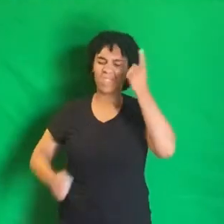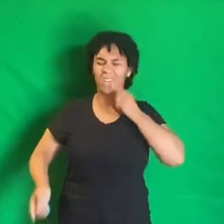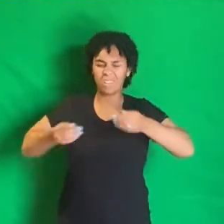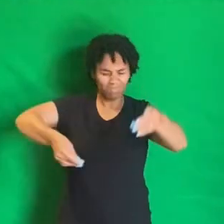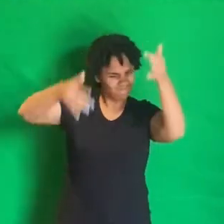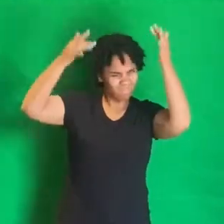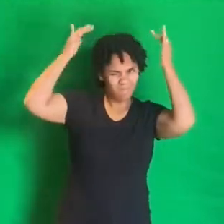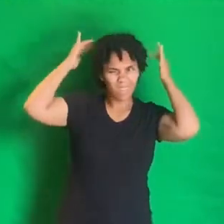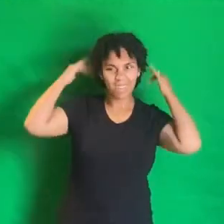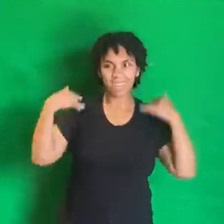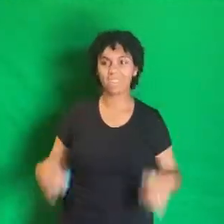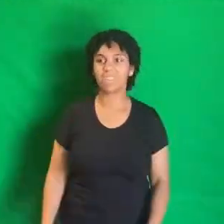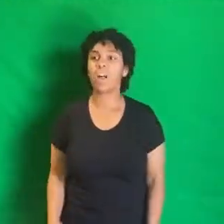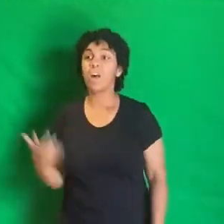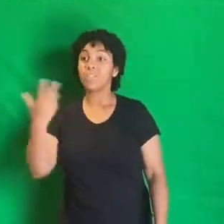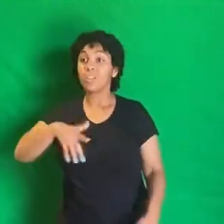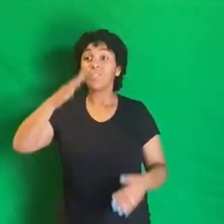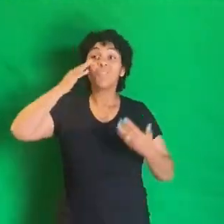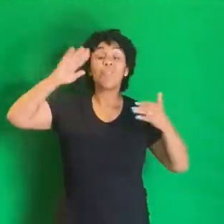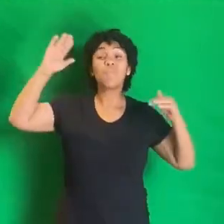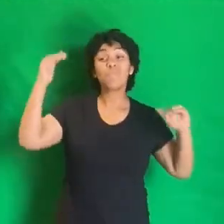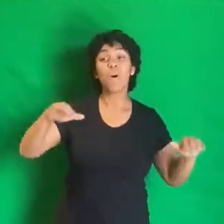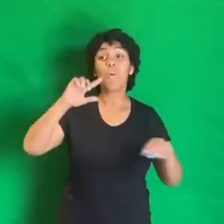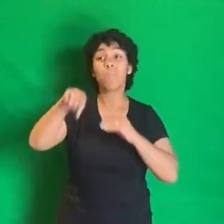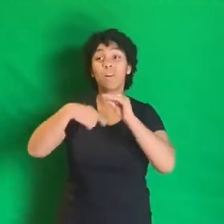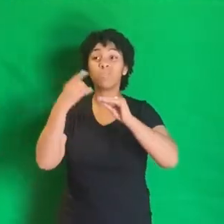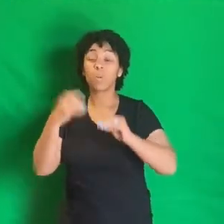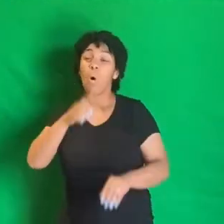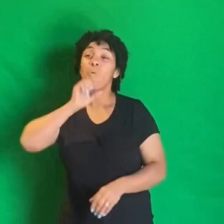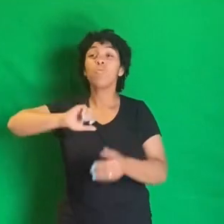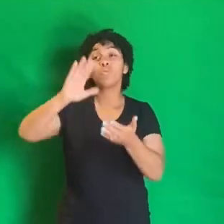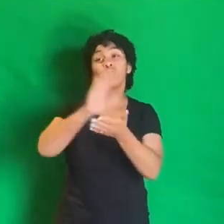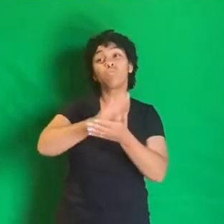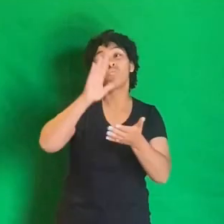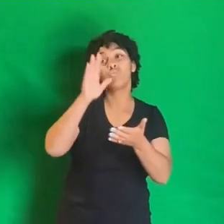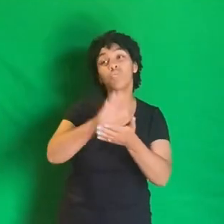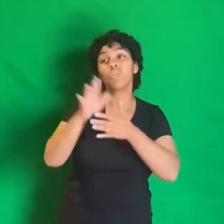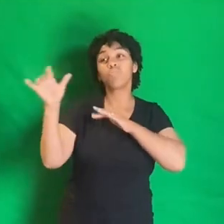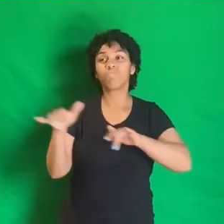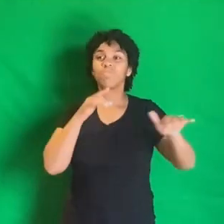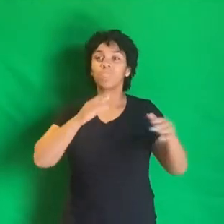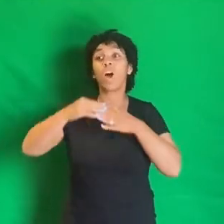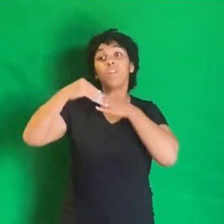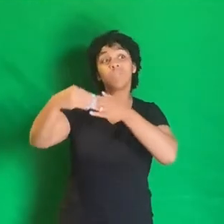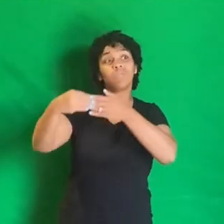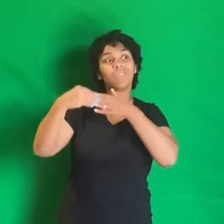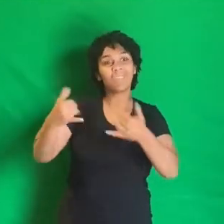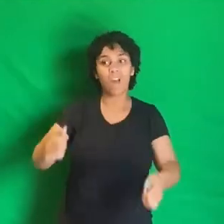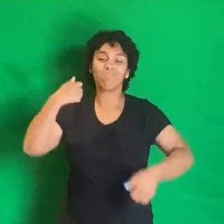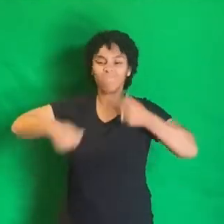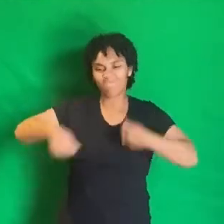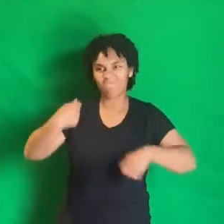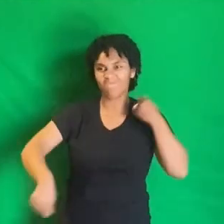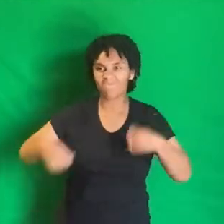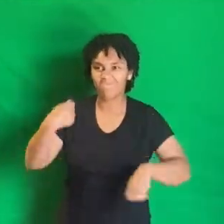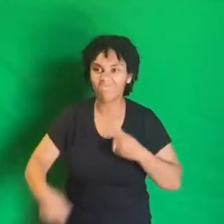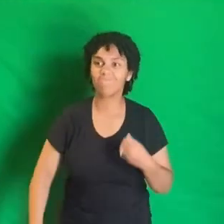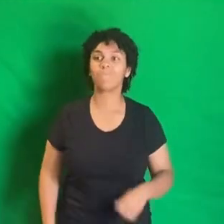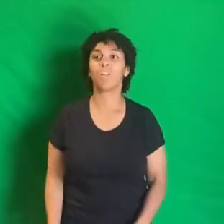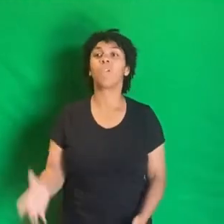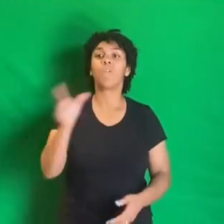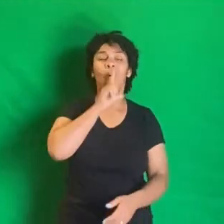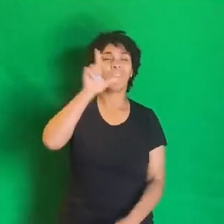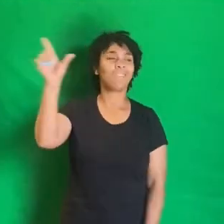me crying, make me overload. You don't know about it though. Old school church hymns, deacons get the humming out of drum, I'm finna burst